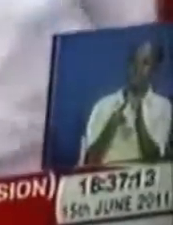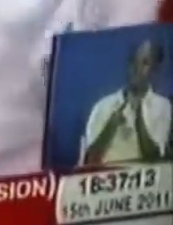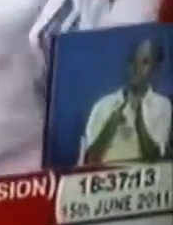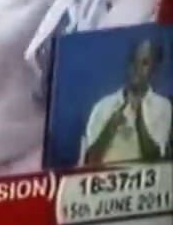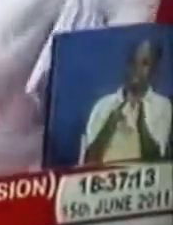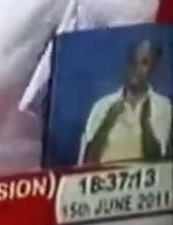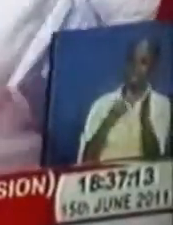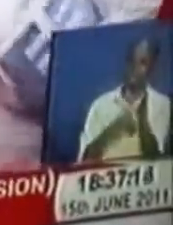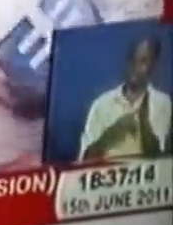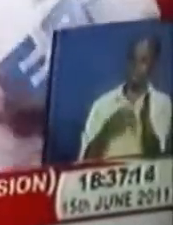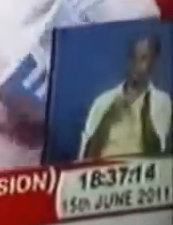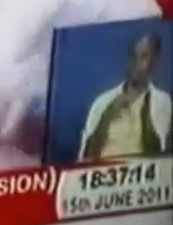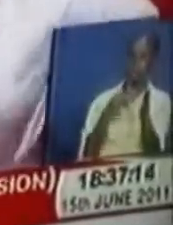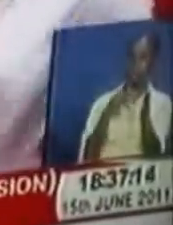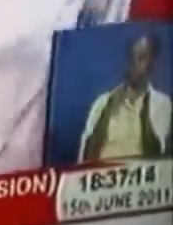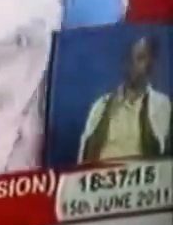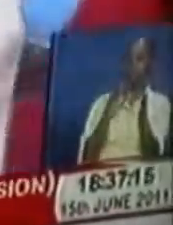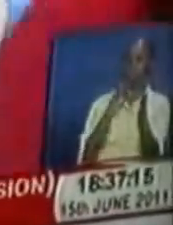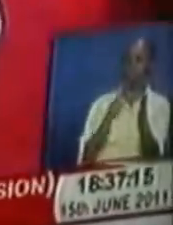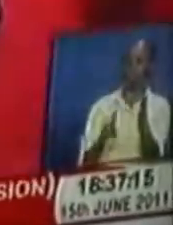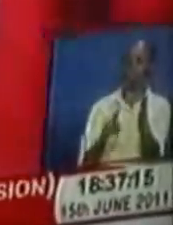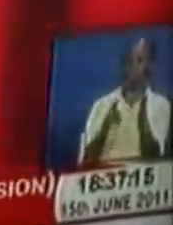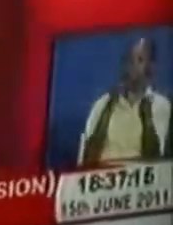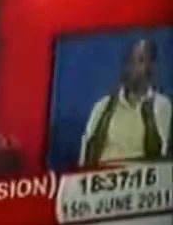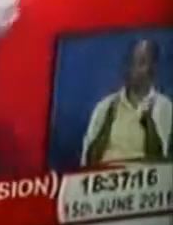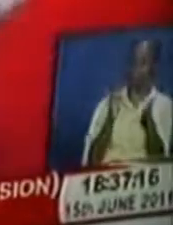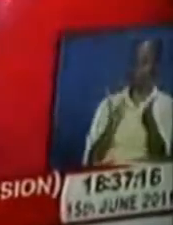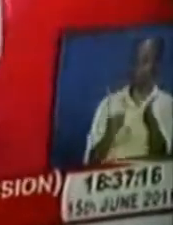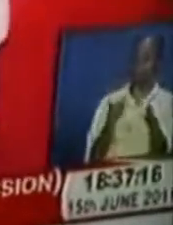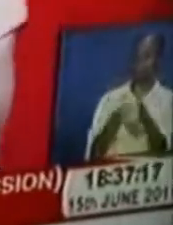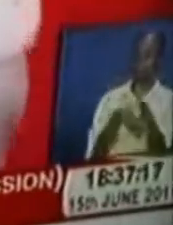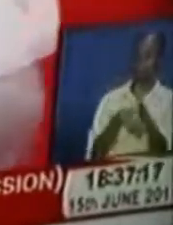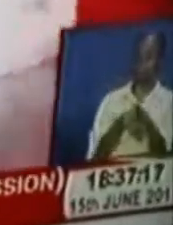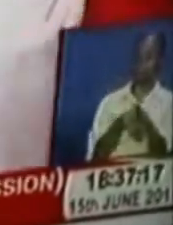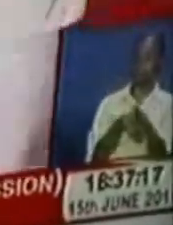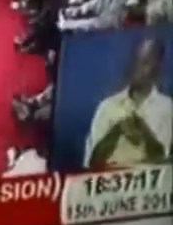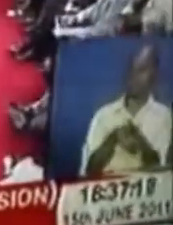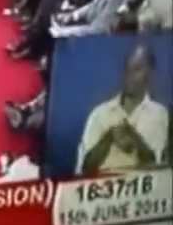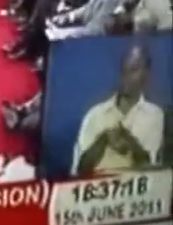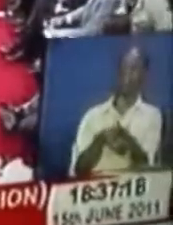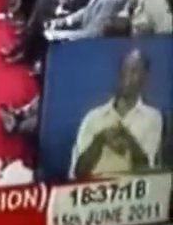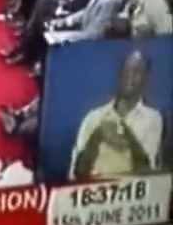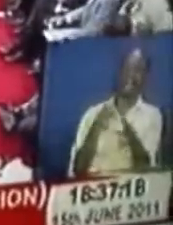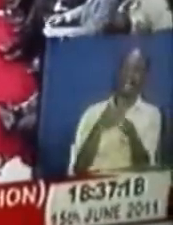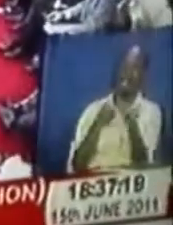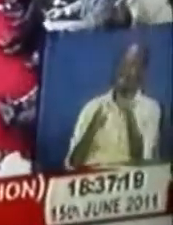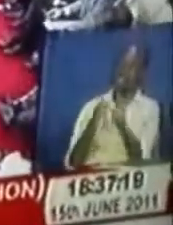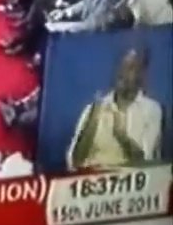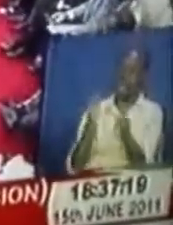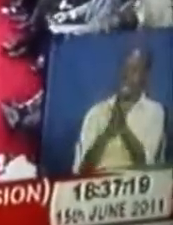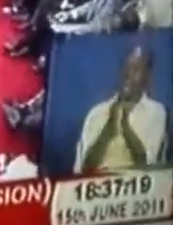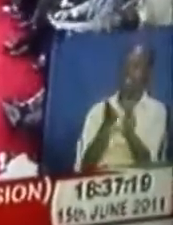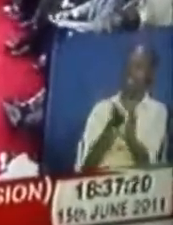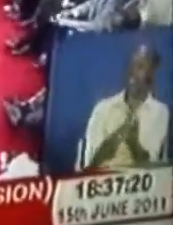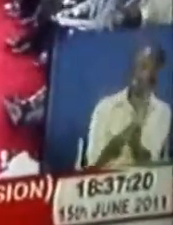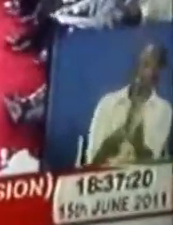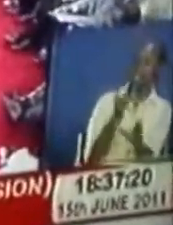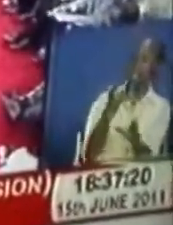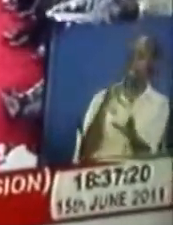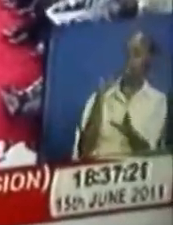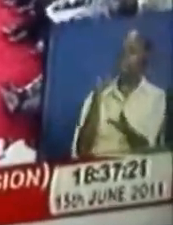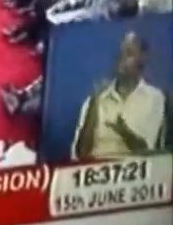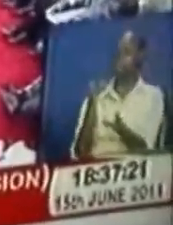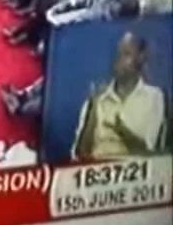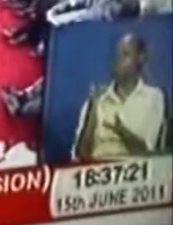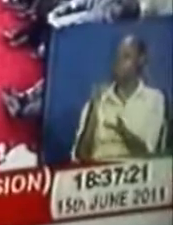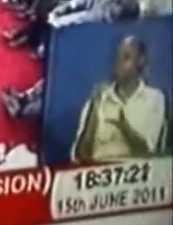Honorable Bifoli. Now that the member is just deviant and has left, we have just to name